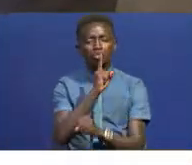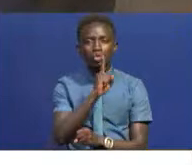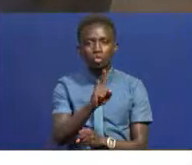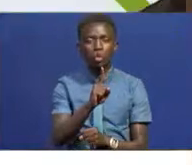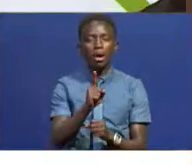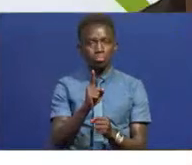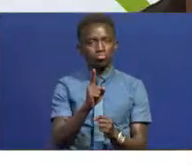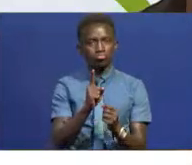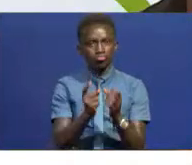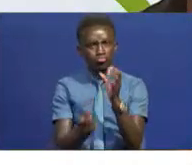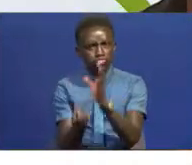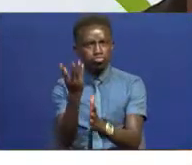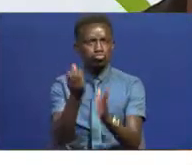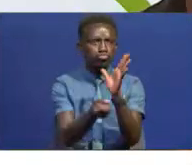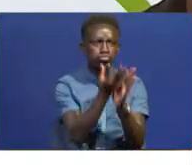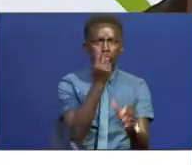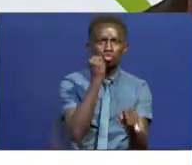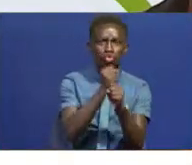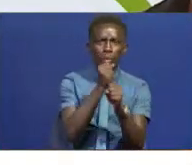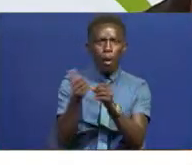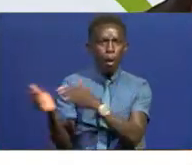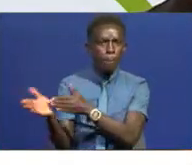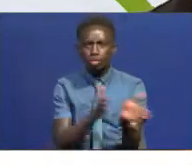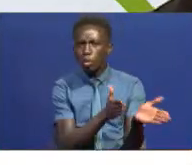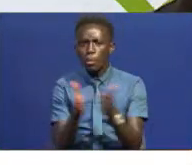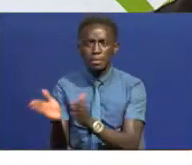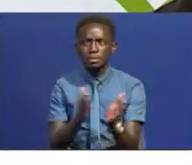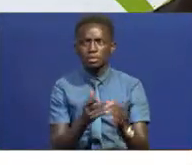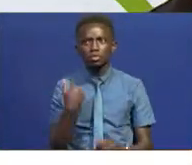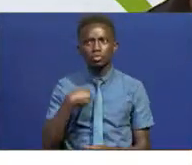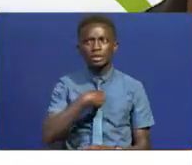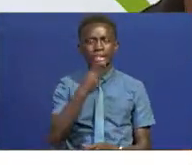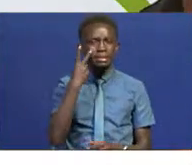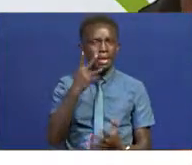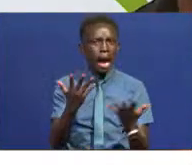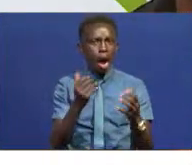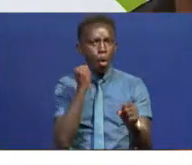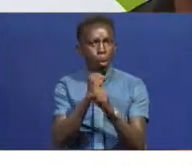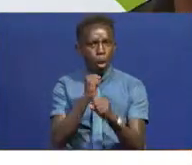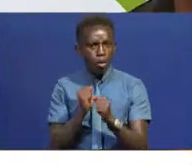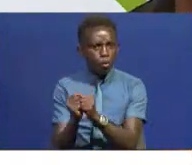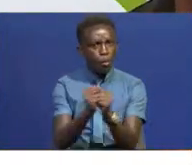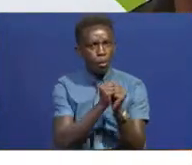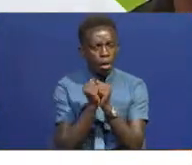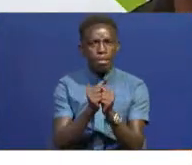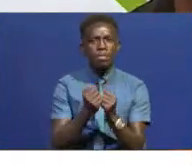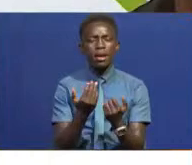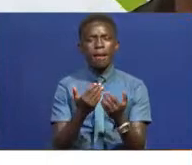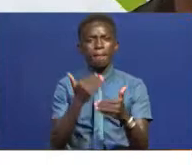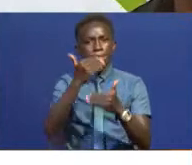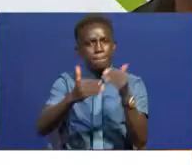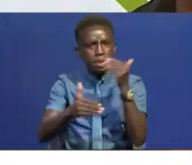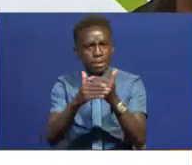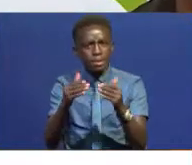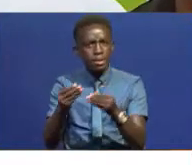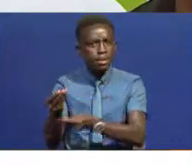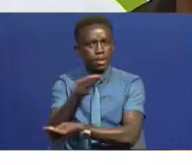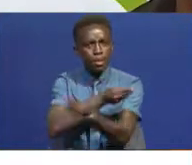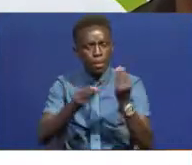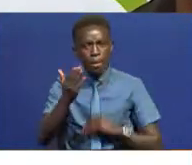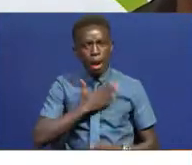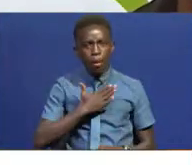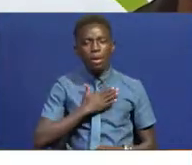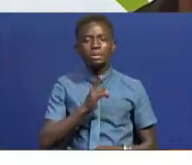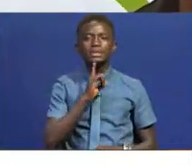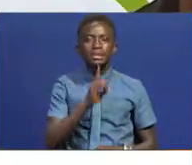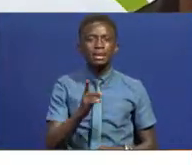job opportunities. As we look for building up the synergies, building up our economy, we want to just say that we want to